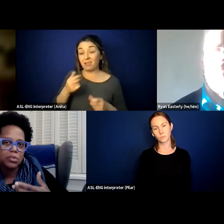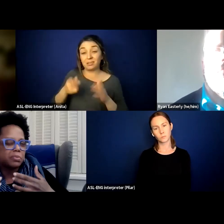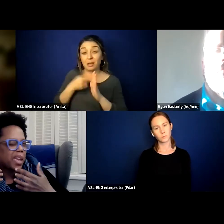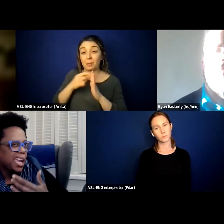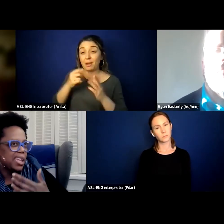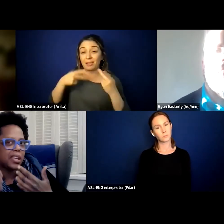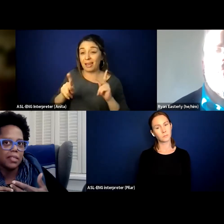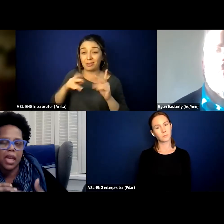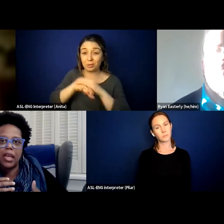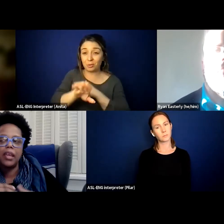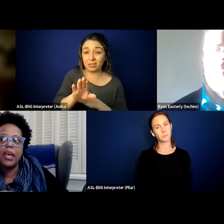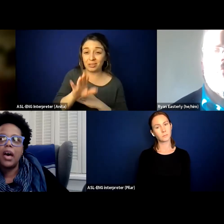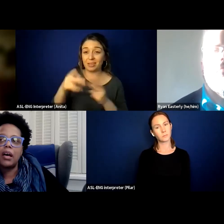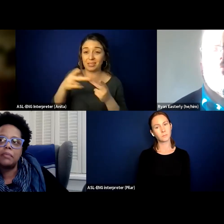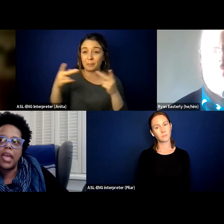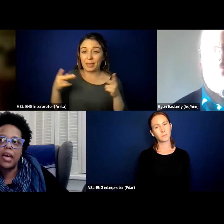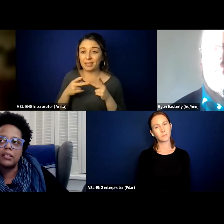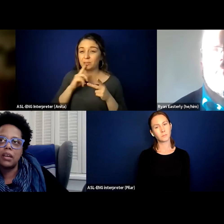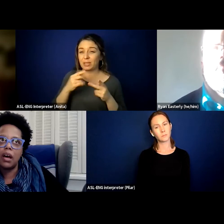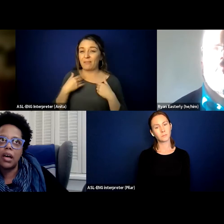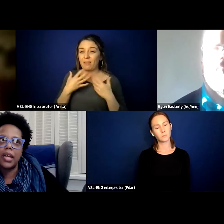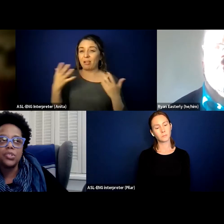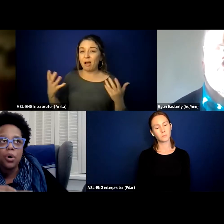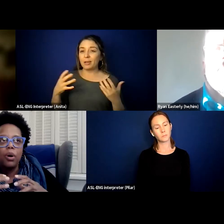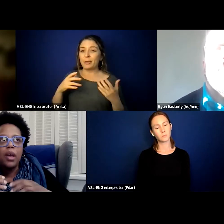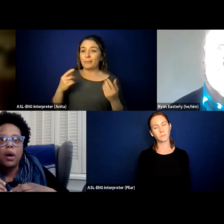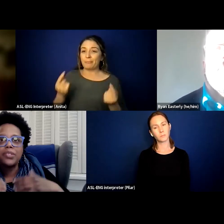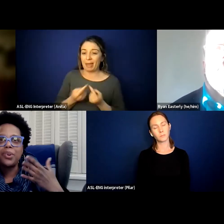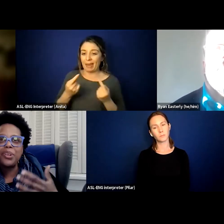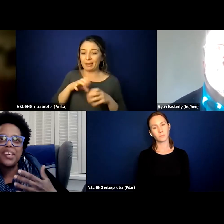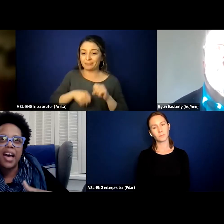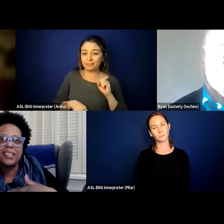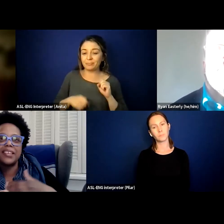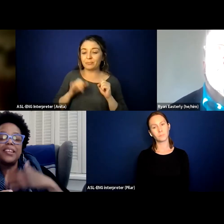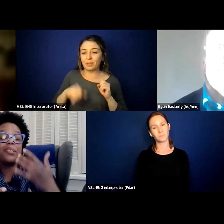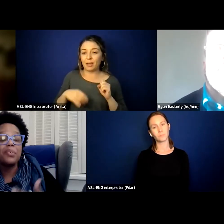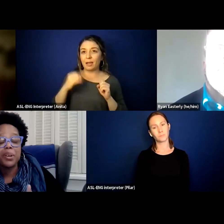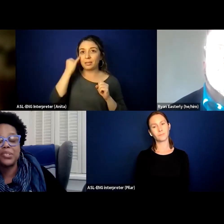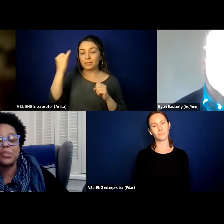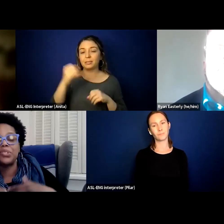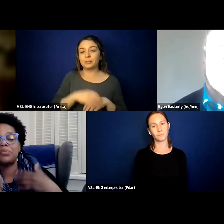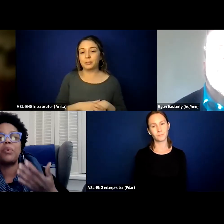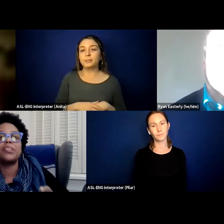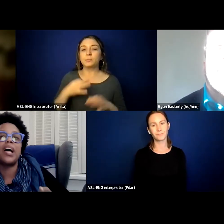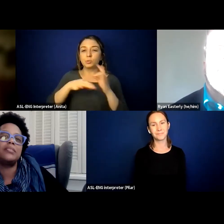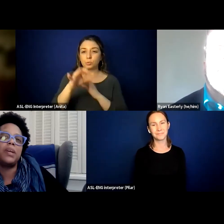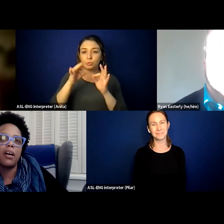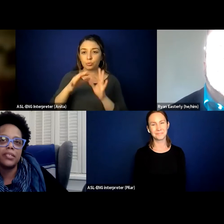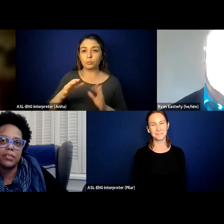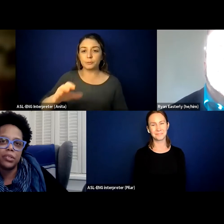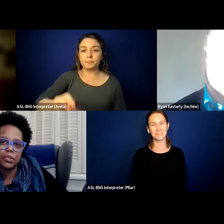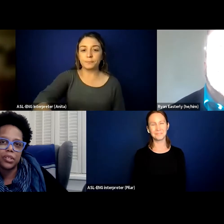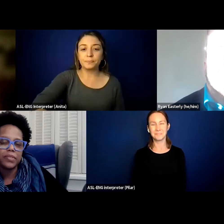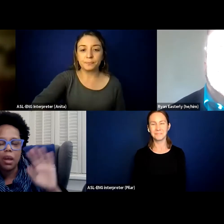point. There's pain in that. And so I started to ask another question, which is what lies